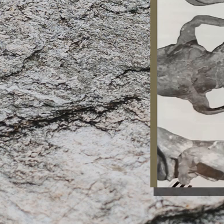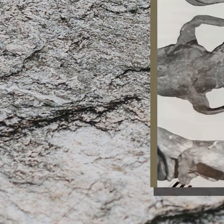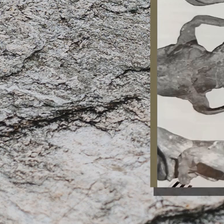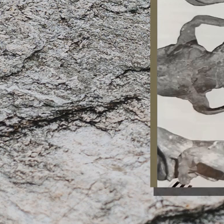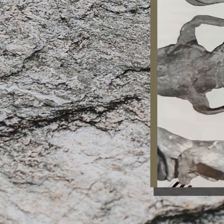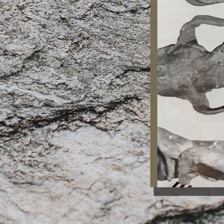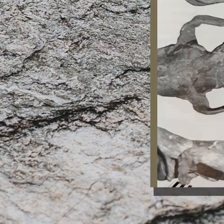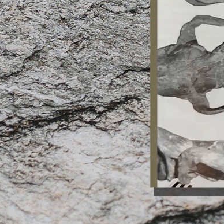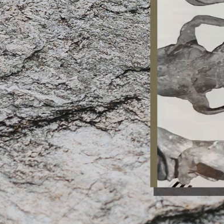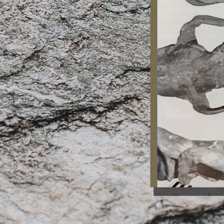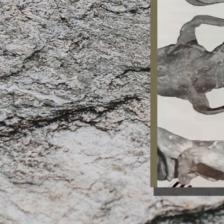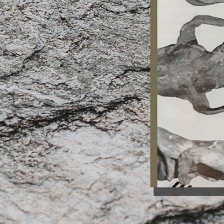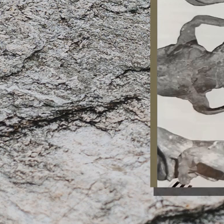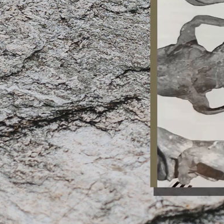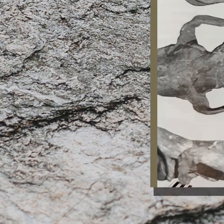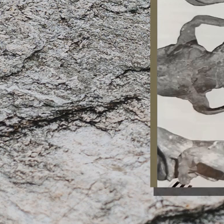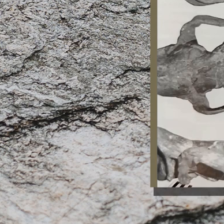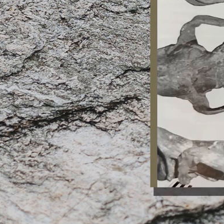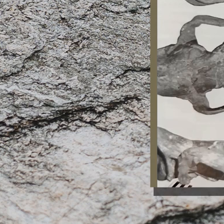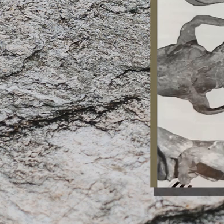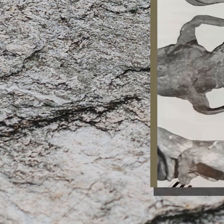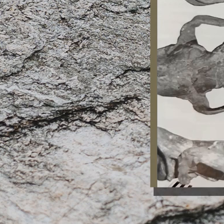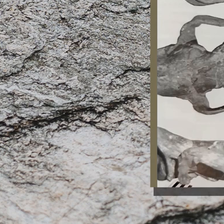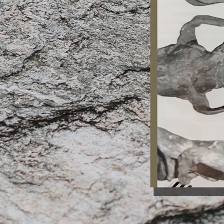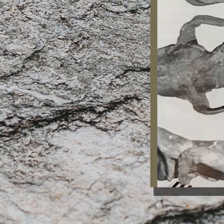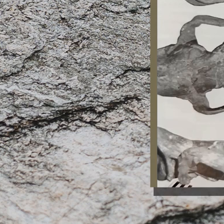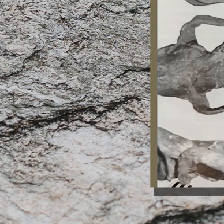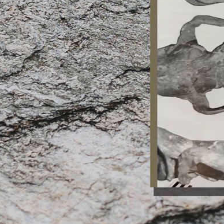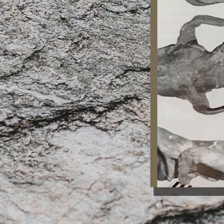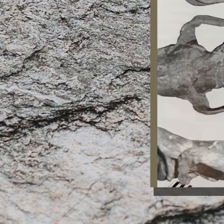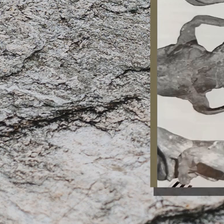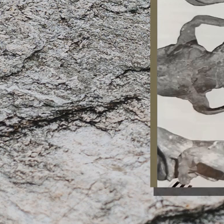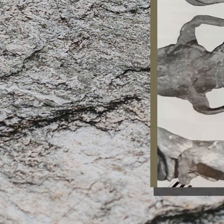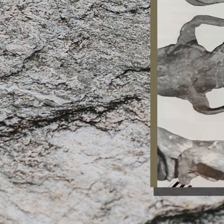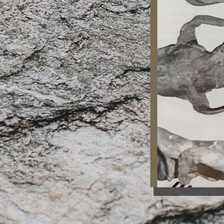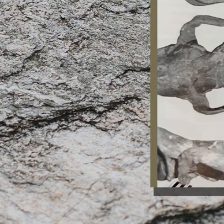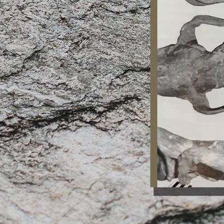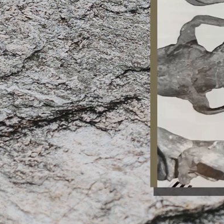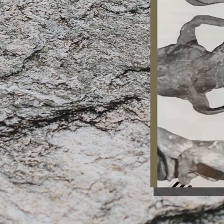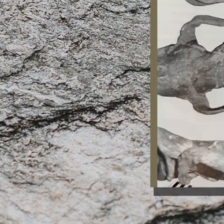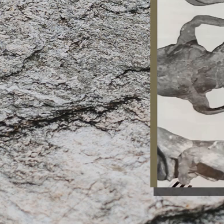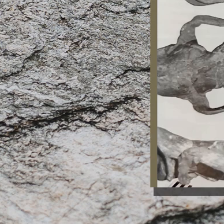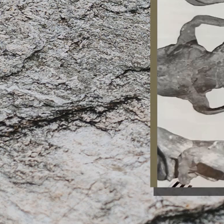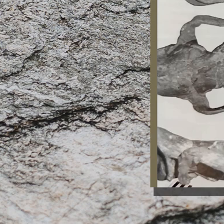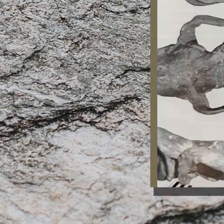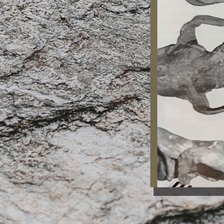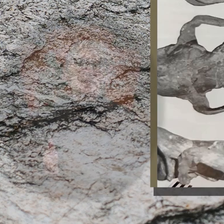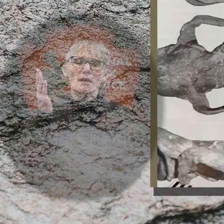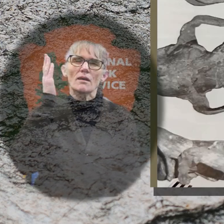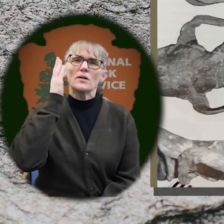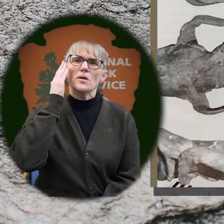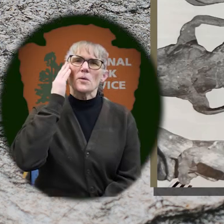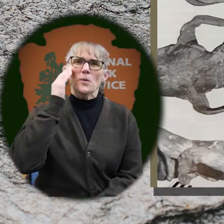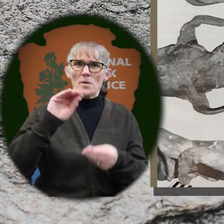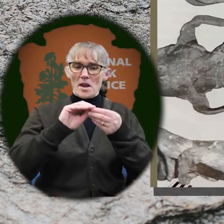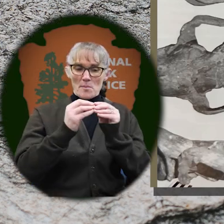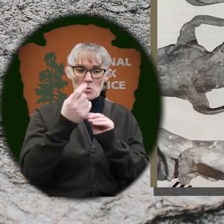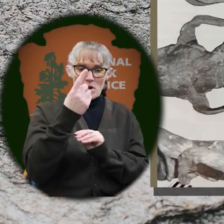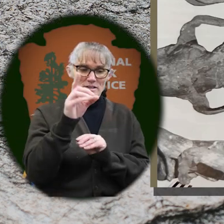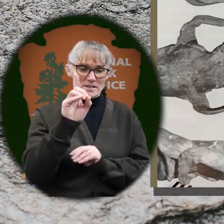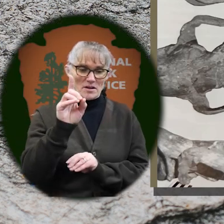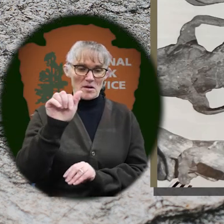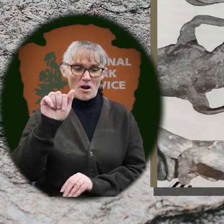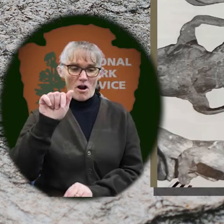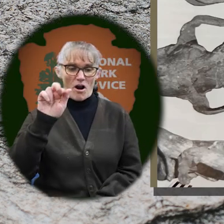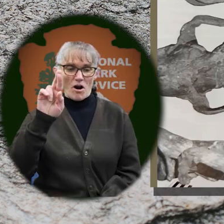displayed upright on vertical stands. A small number three tag sticks to one of the stands. Text, first horns were in pairs at tip of snout. So we know that